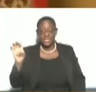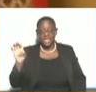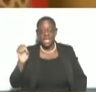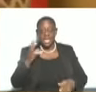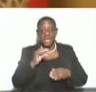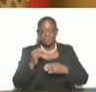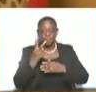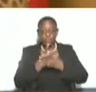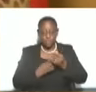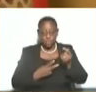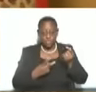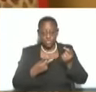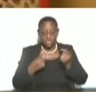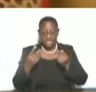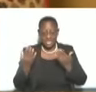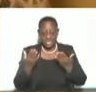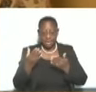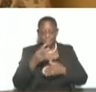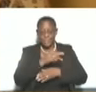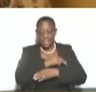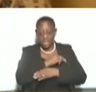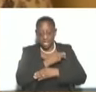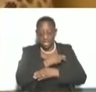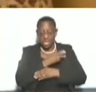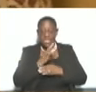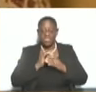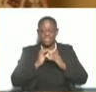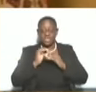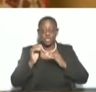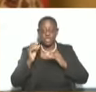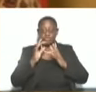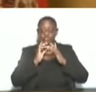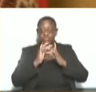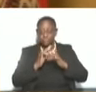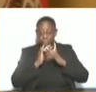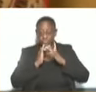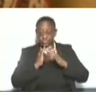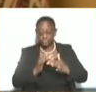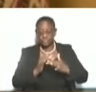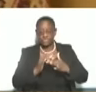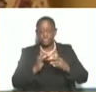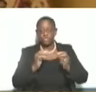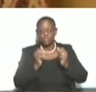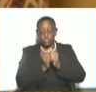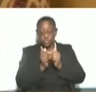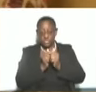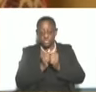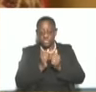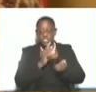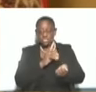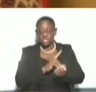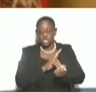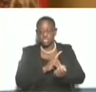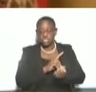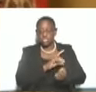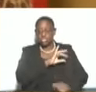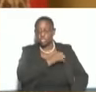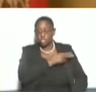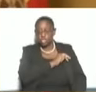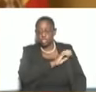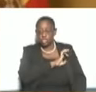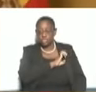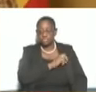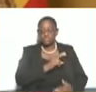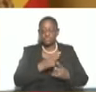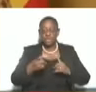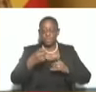clarinet partner, Dare Miller. And they'll be performing clarinet duos with our Dr. Paul Jones from the